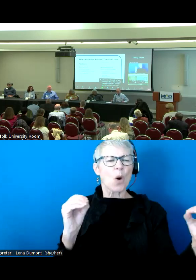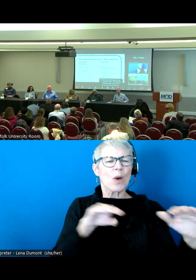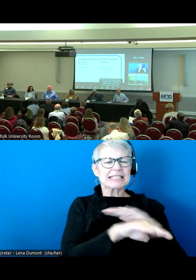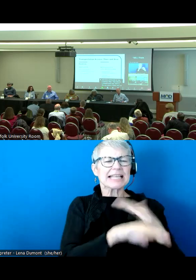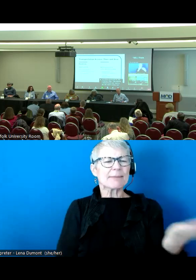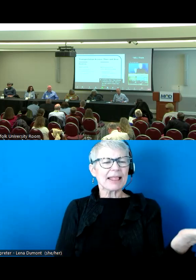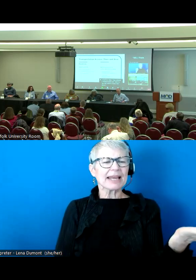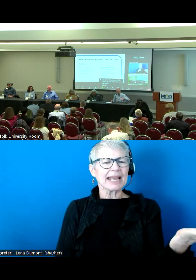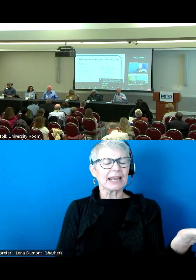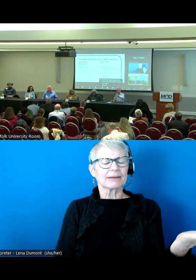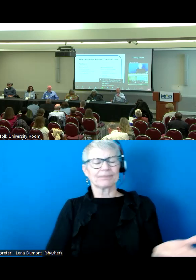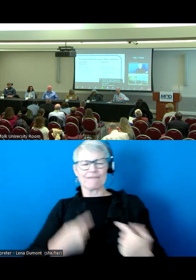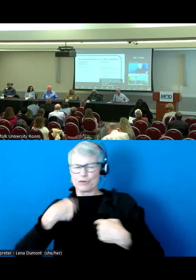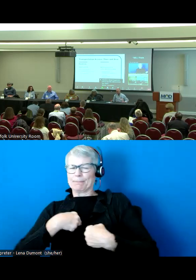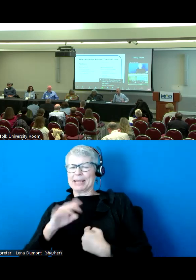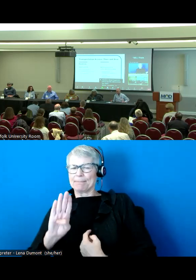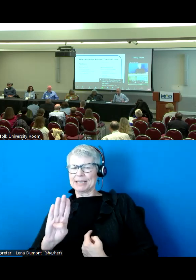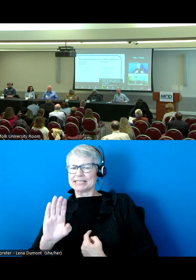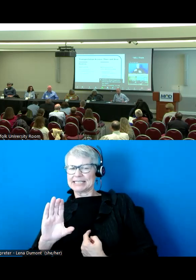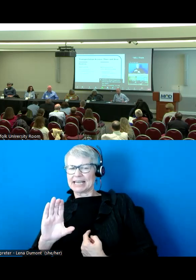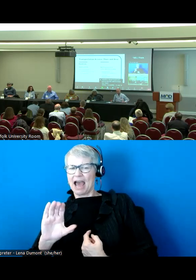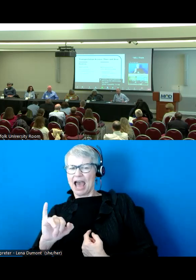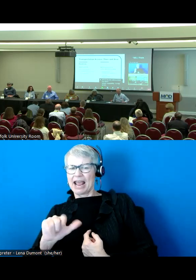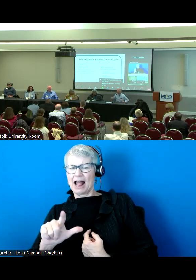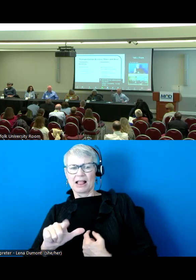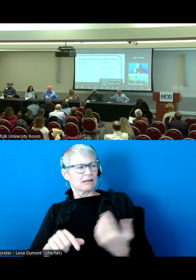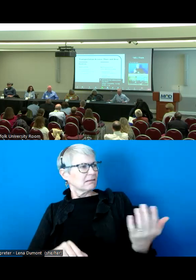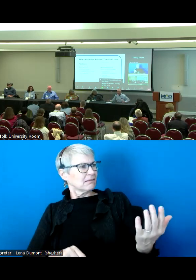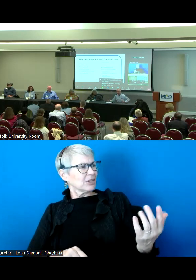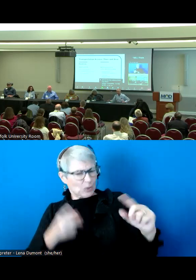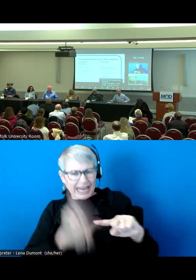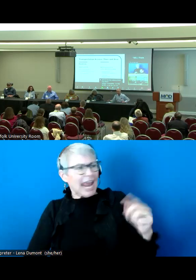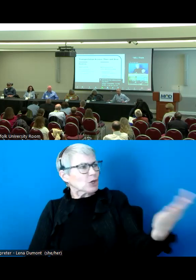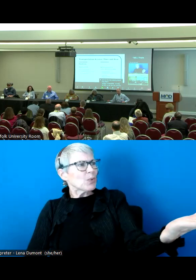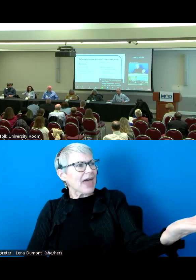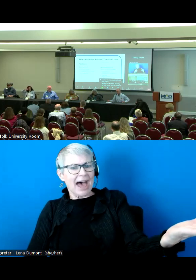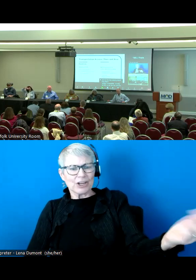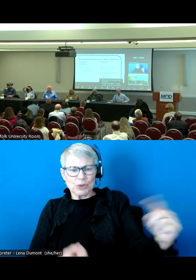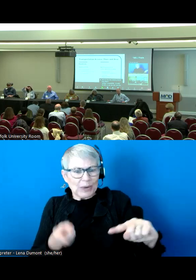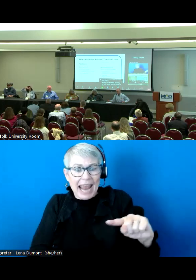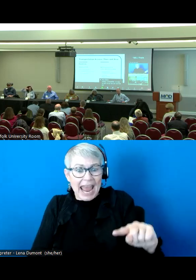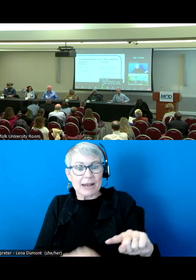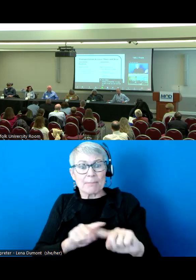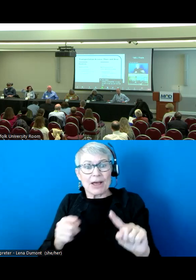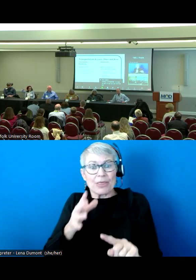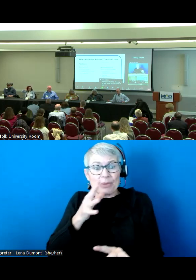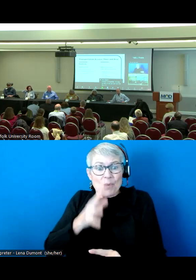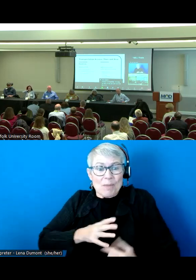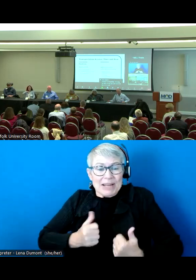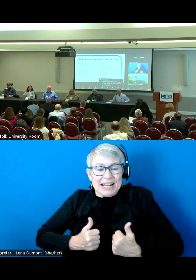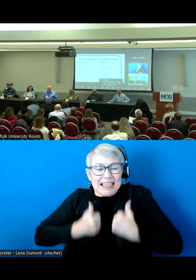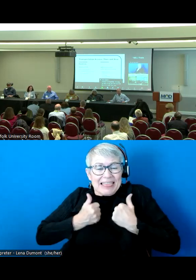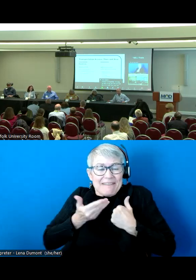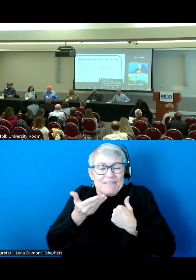say, you can't do that, or Tara, we're not going to do that. But Mick lived there and had to face her neighbors who had been waiting for this